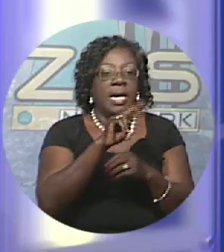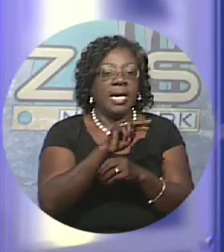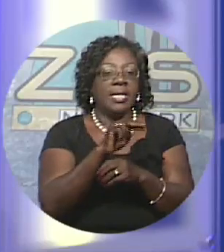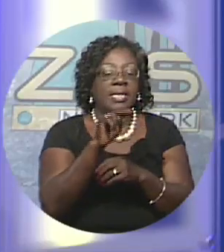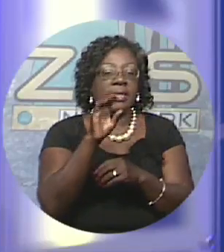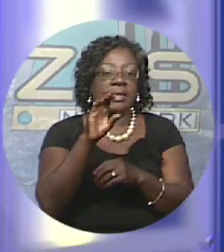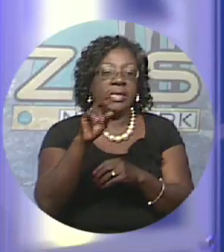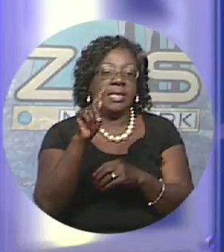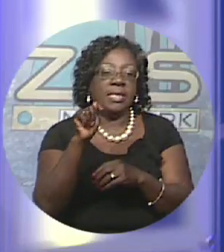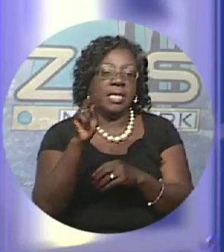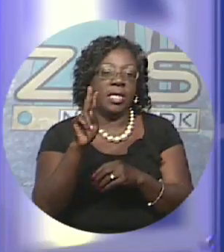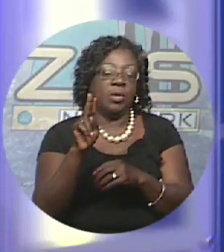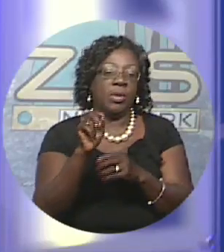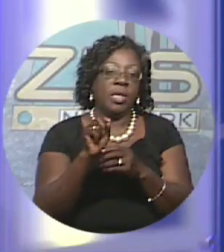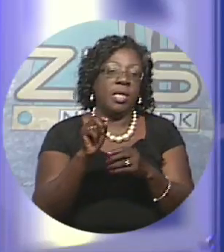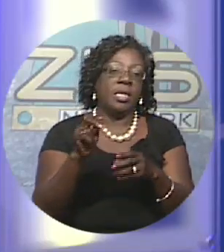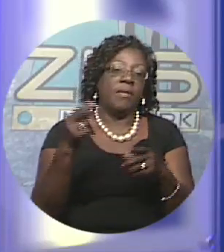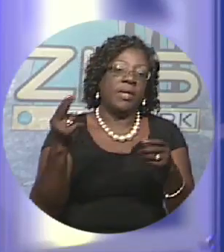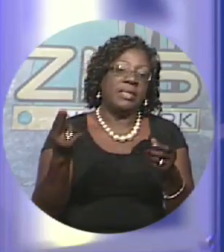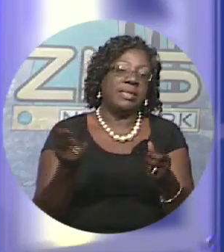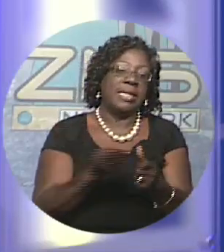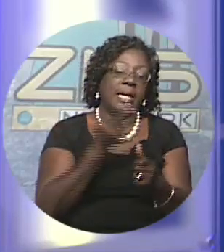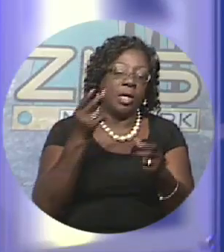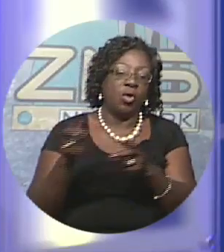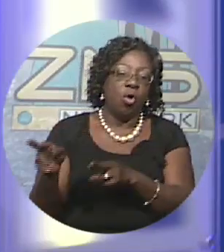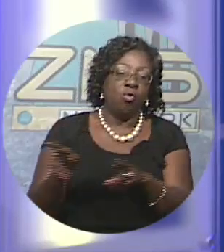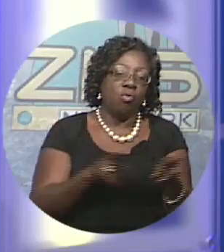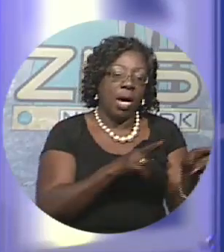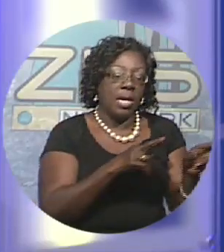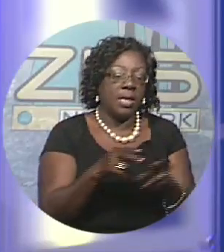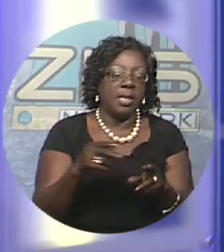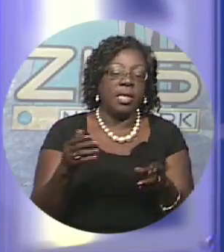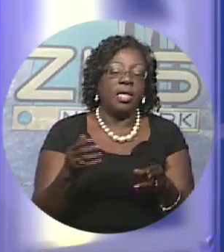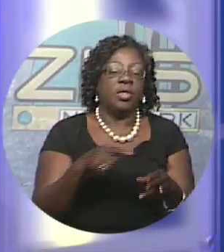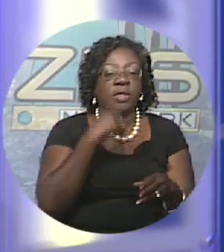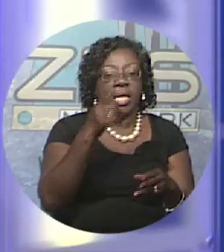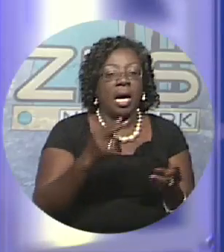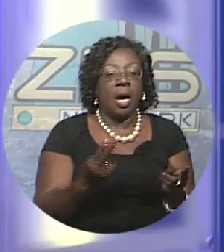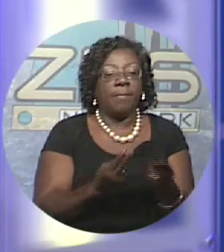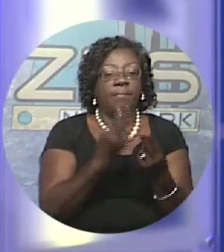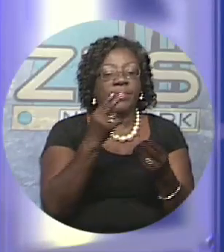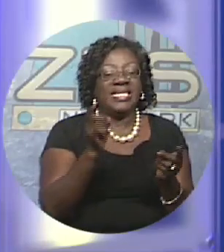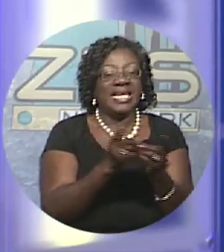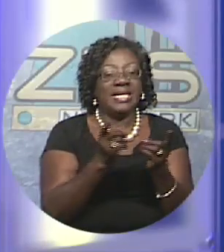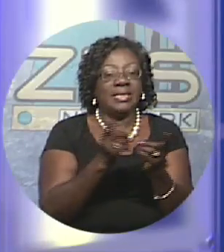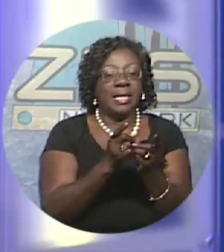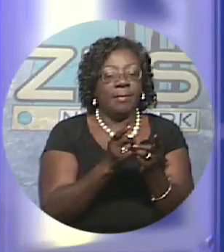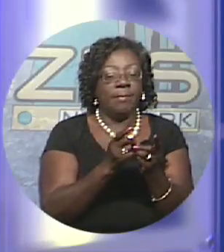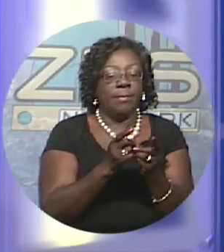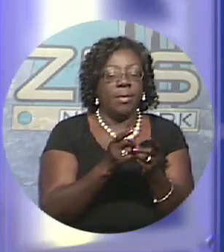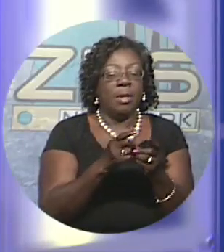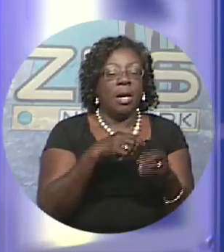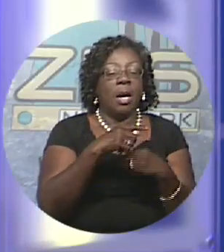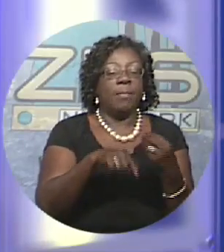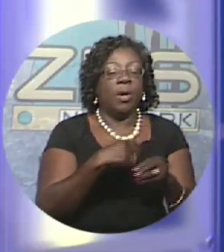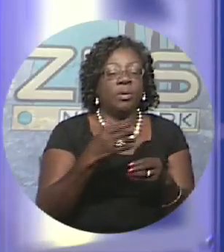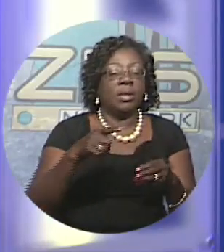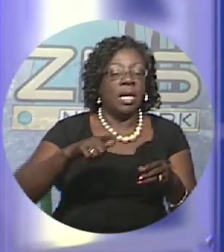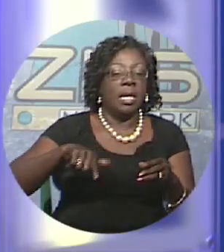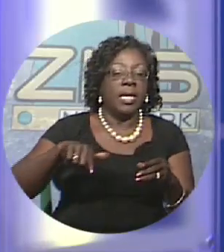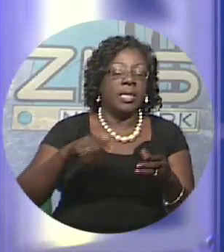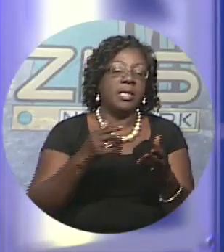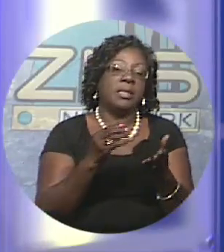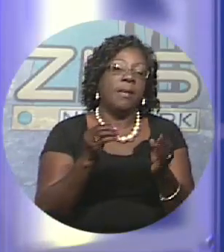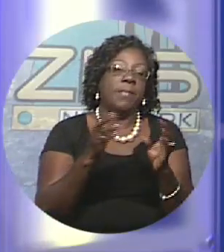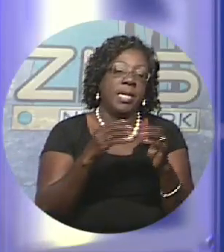NCTUB, to hold a second rally to update the labor body as to their position following the May 6th rally and recent meetings with government.